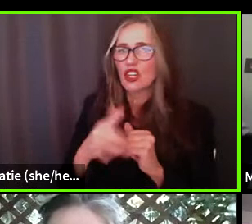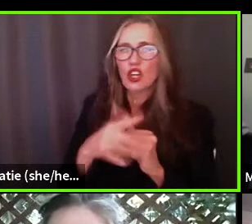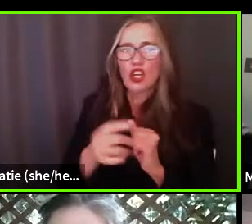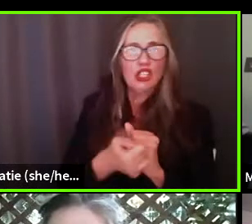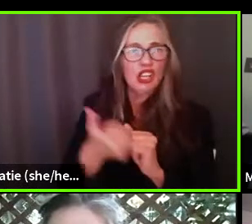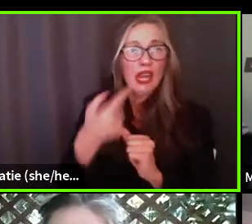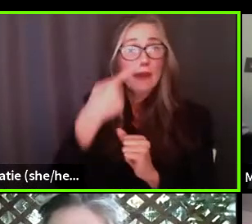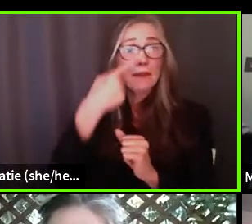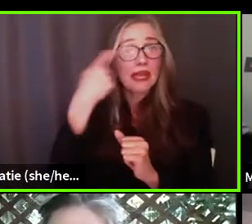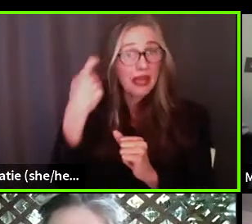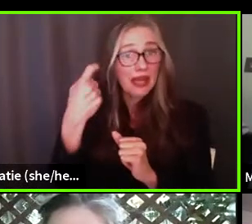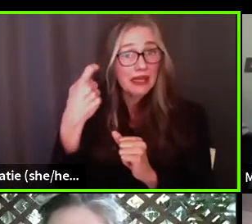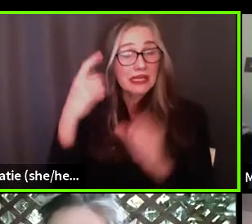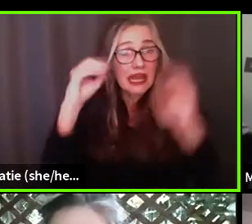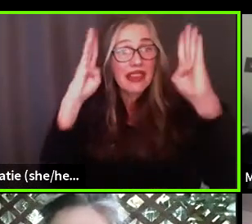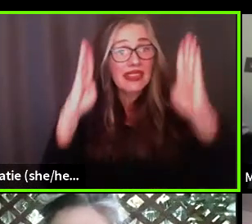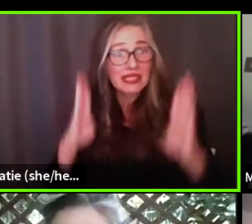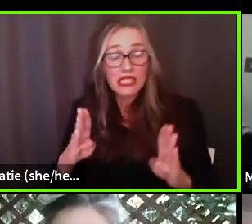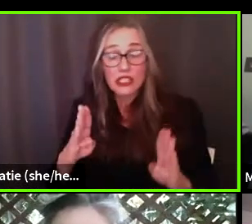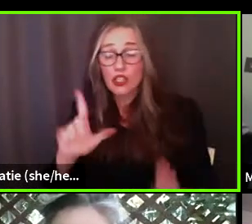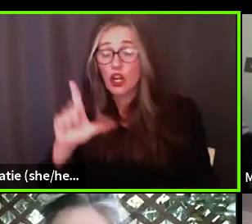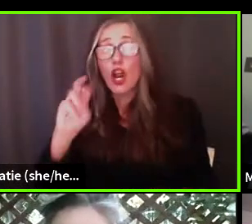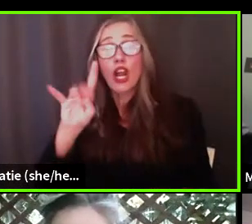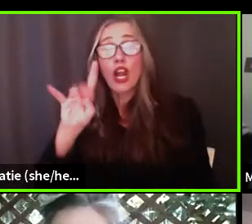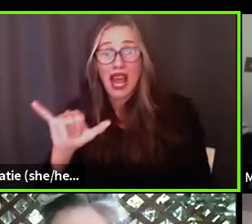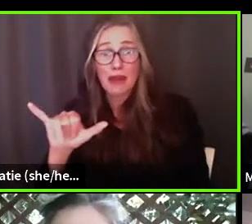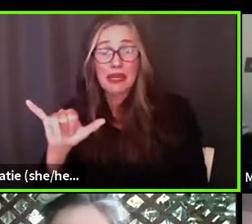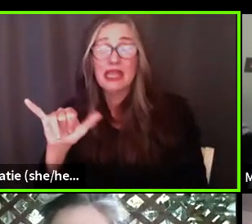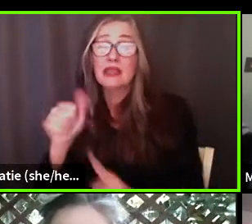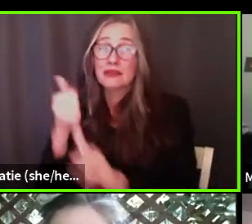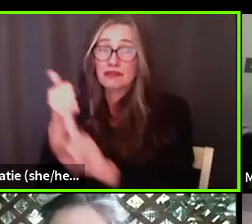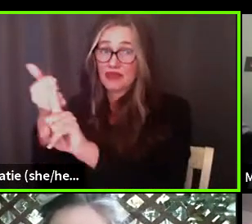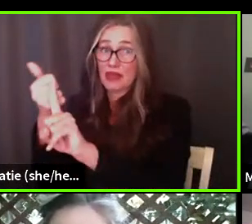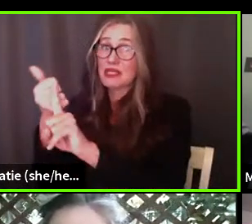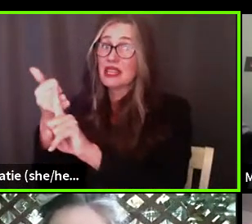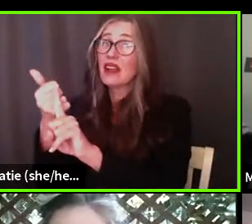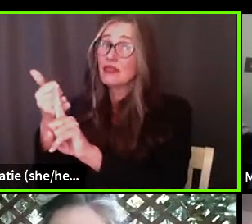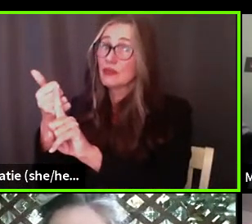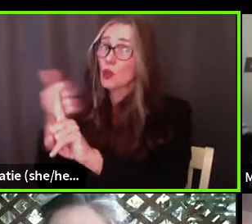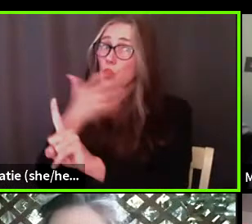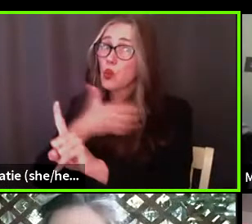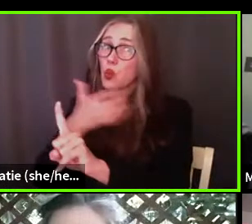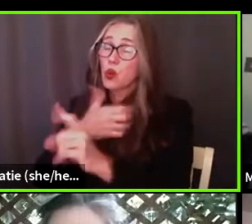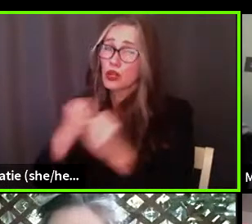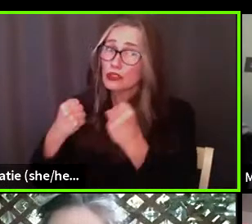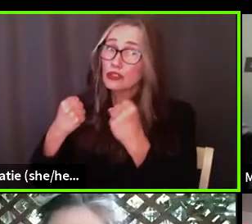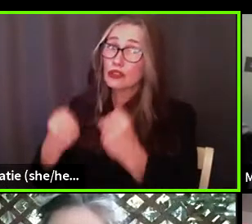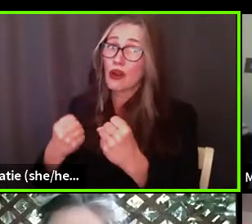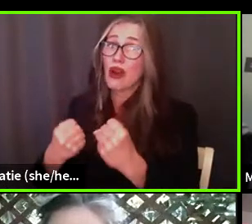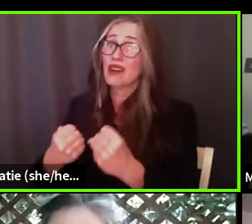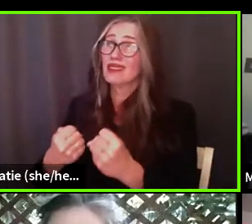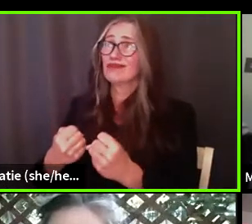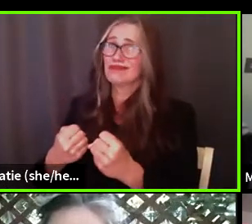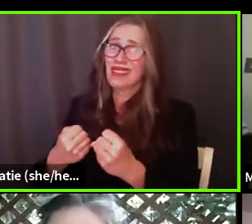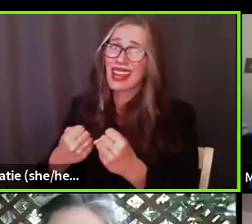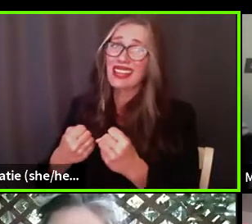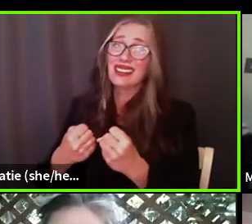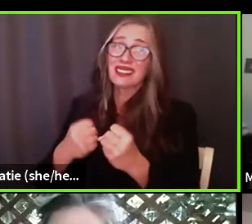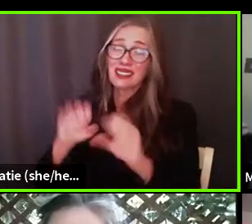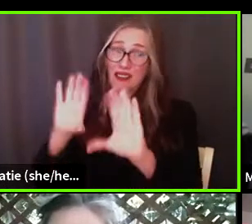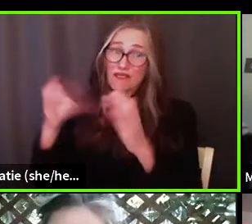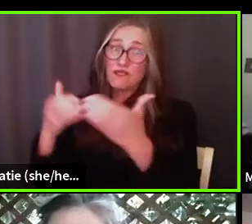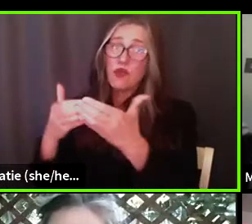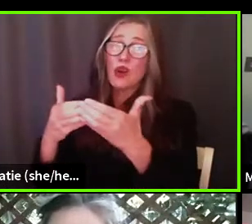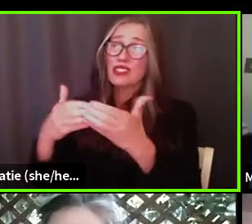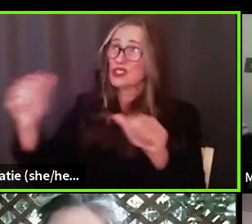lobby is can be quite a force to reckon with and we really wanted to kind of streamline